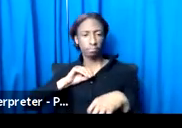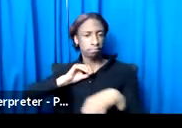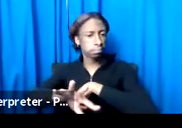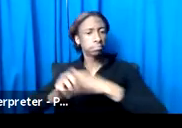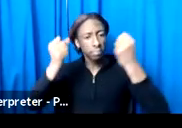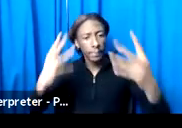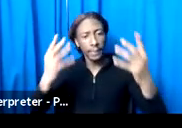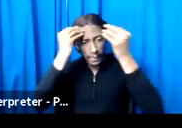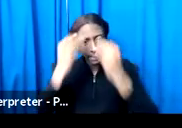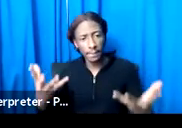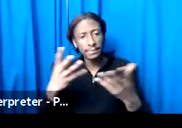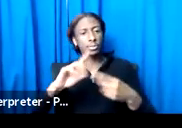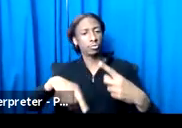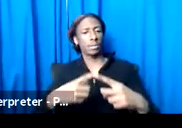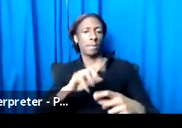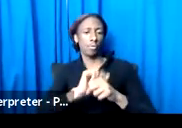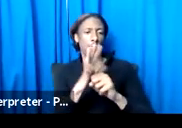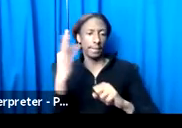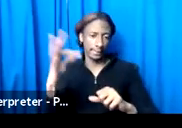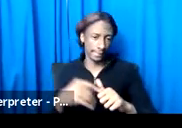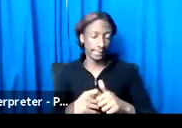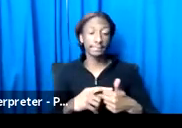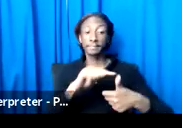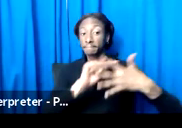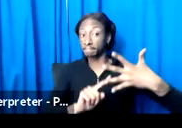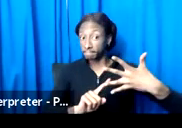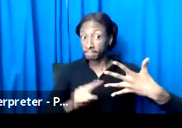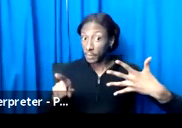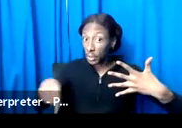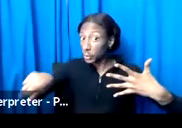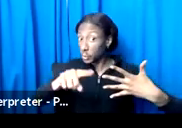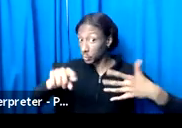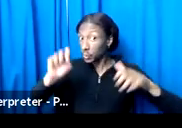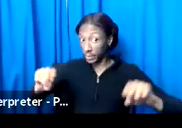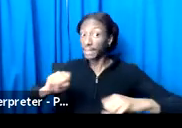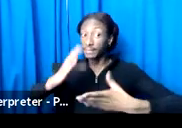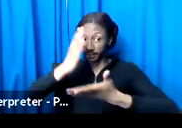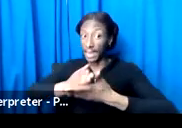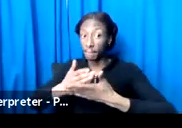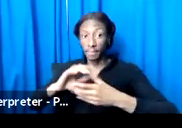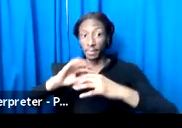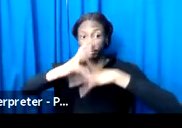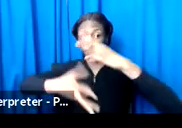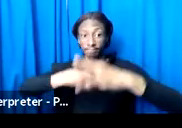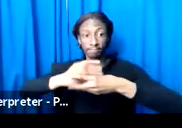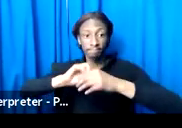key messages about COVID-19. And they are that you can stop the pandemic, that people ages 12 and